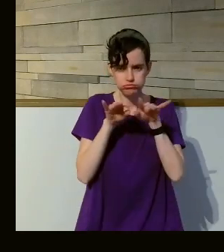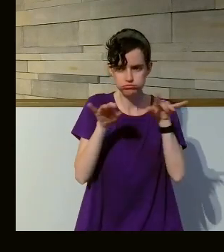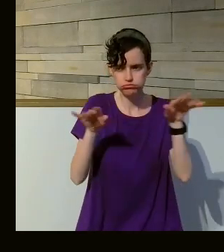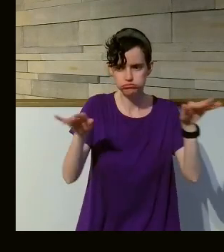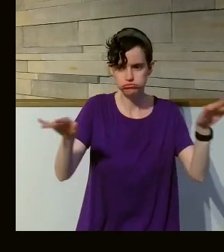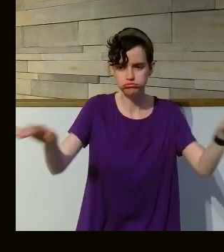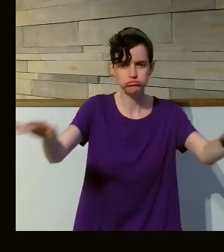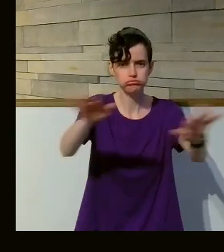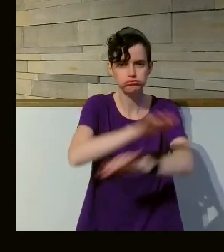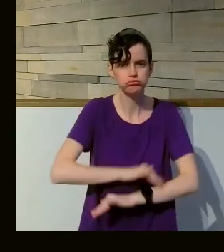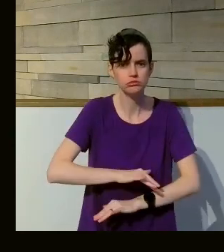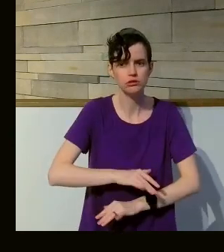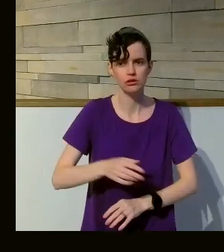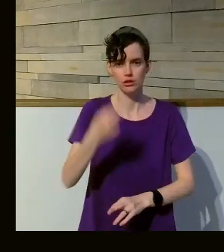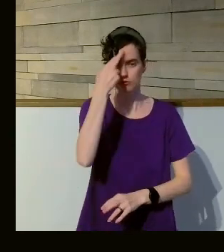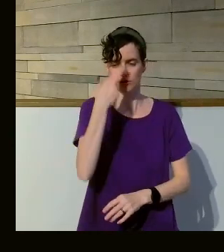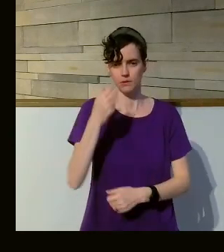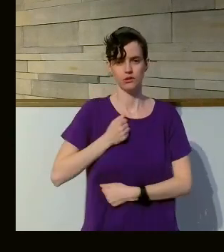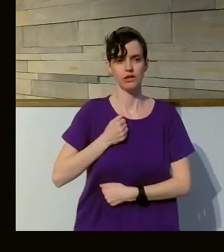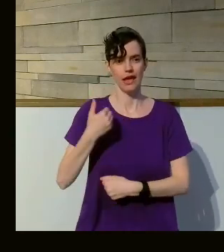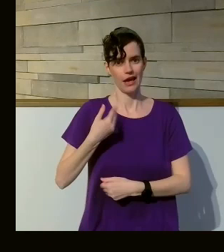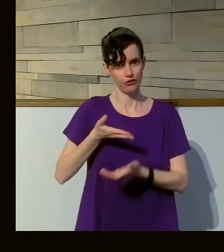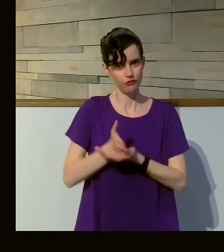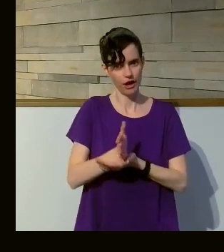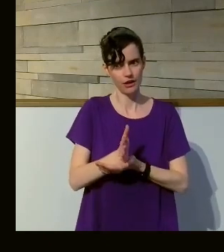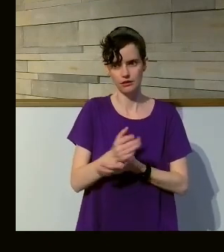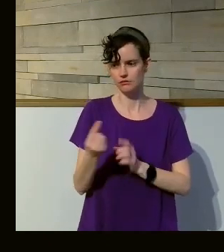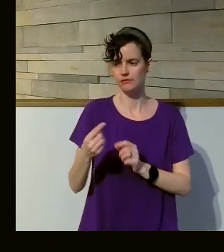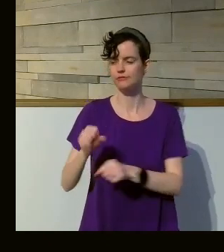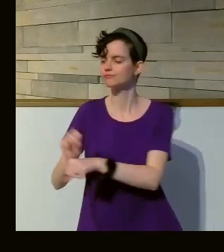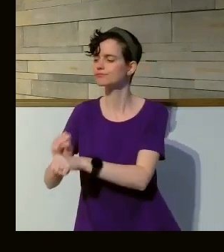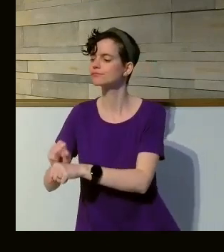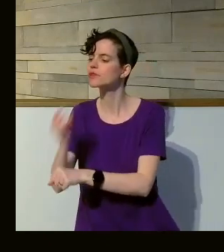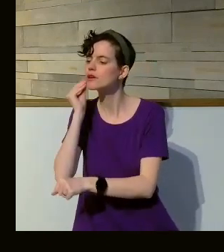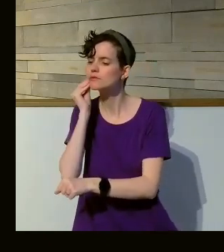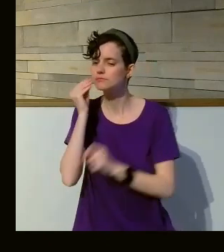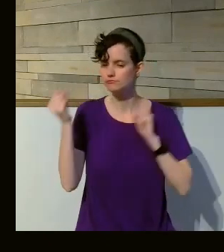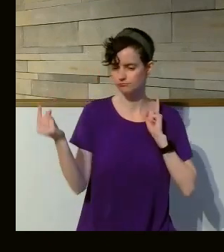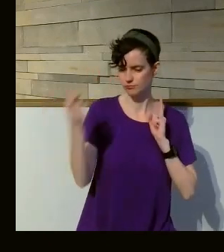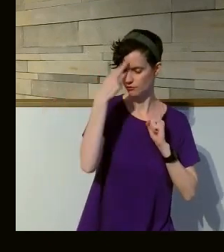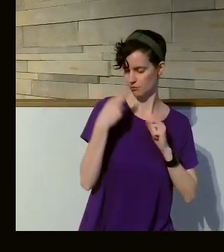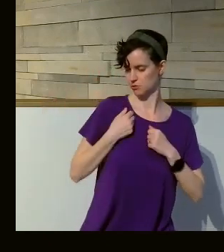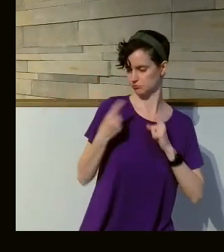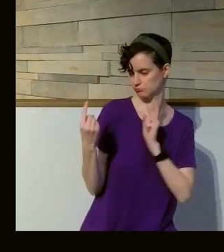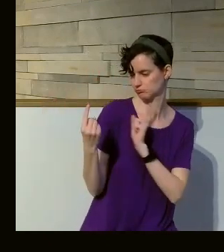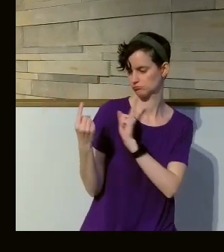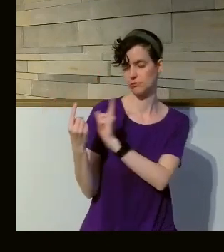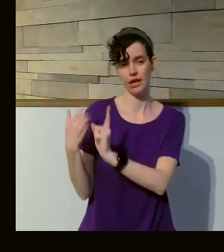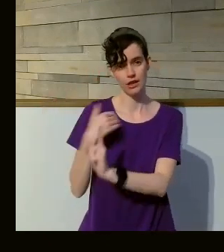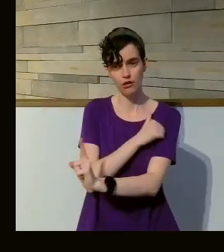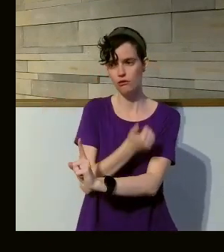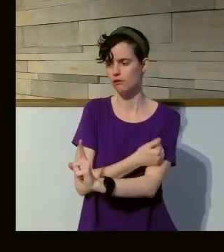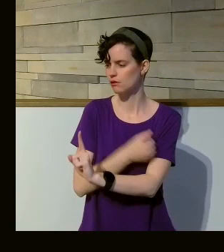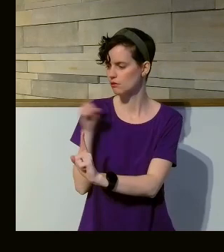empire. And the Roman soldier had a right to come to somebody. If you're working outside your house, the Roman soldier had the authority